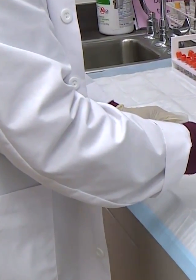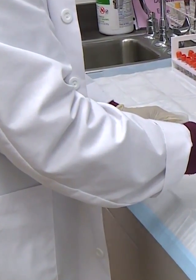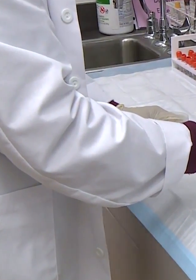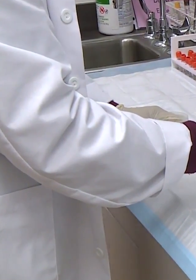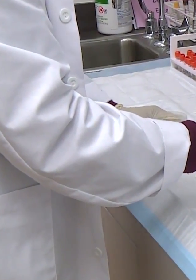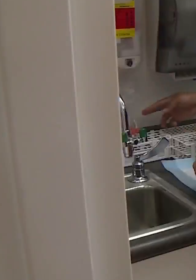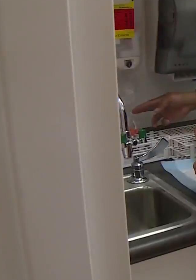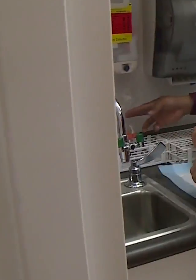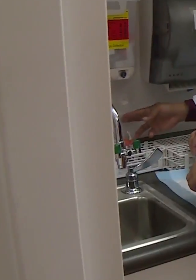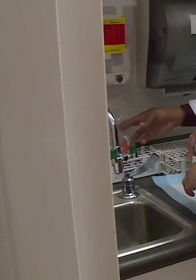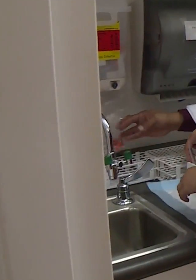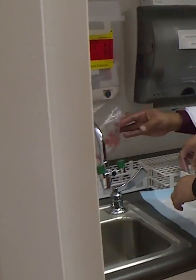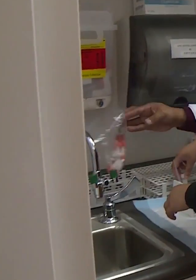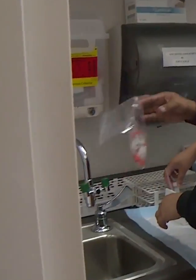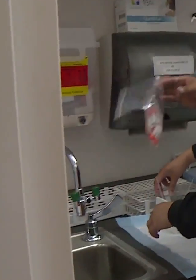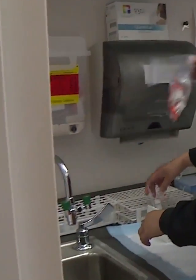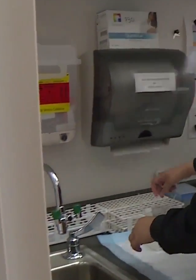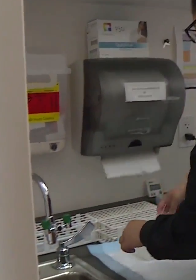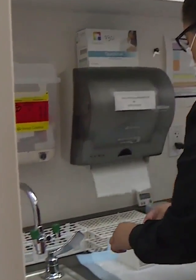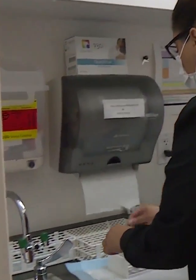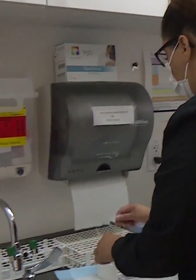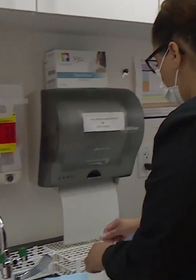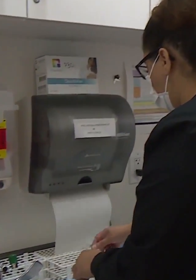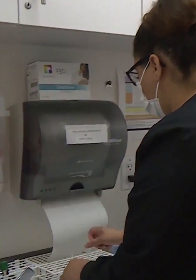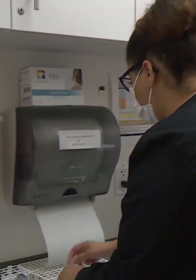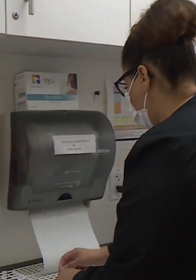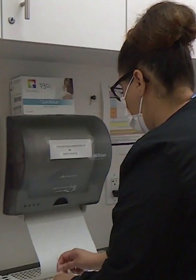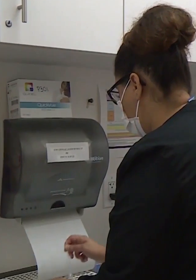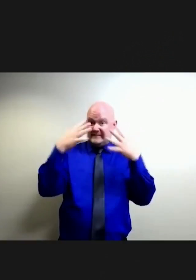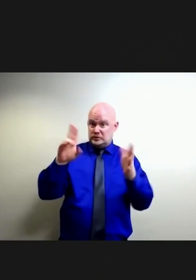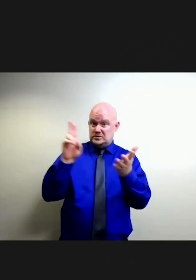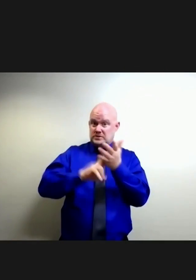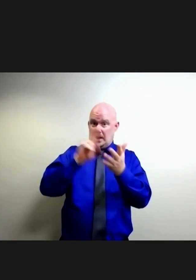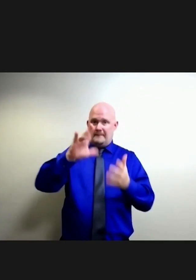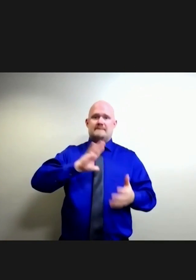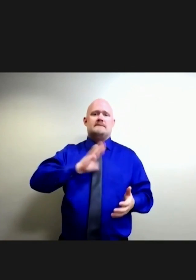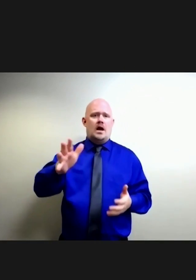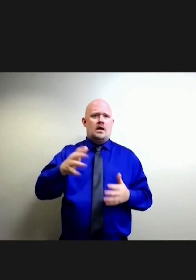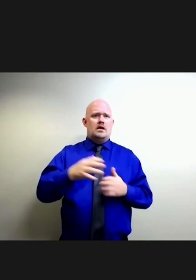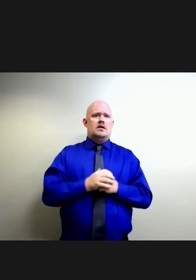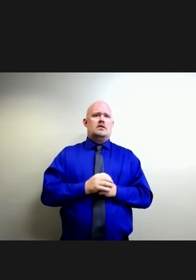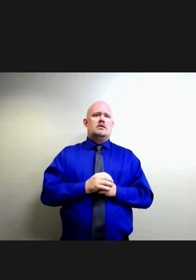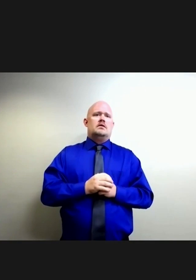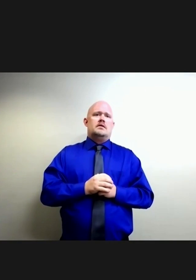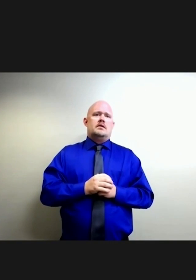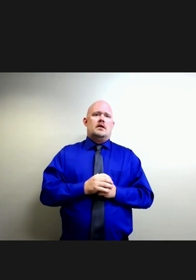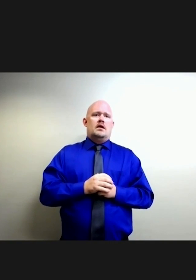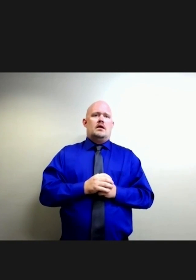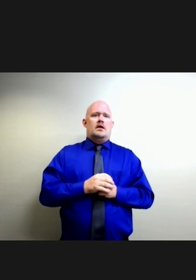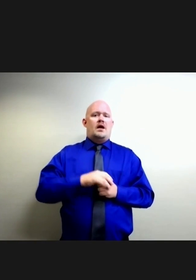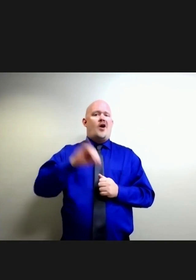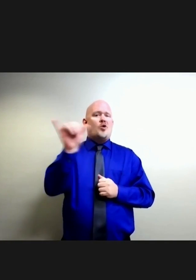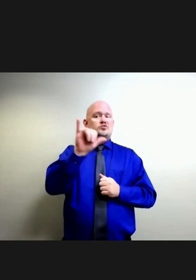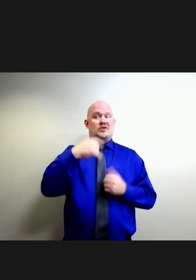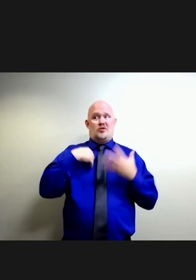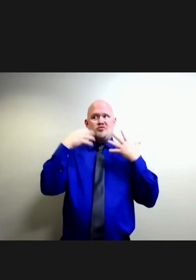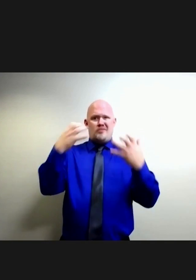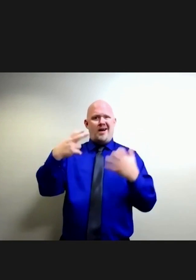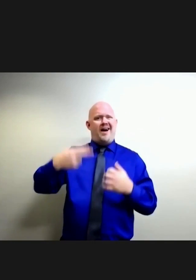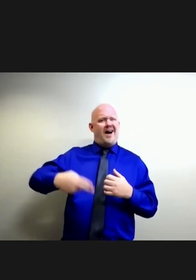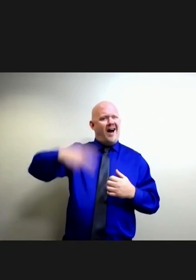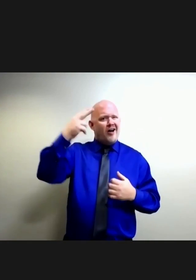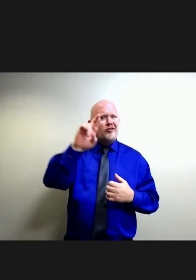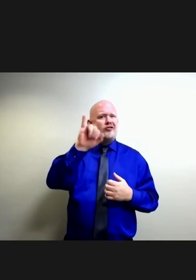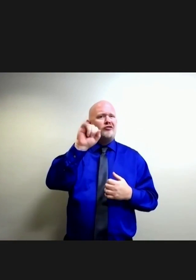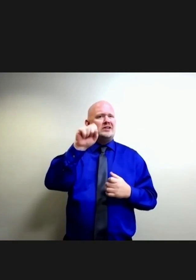already signed up, we are specifically looking for folks that are at high risk by virtue of their circumstance or their occupation.